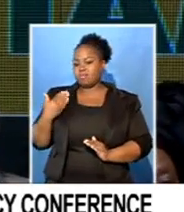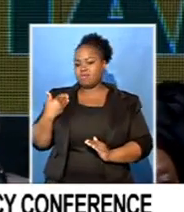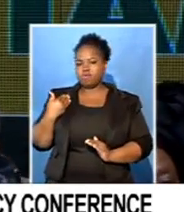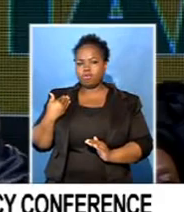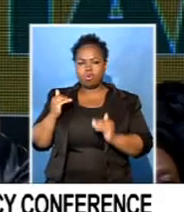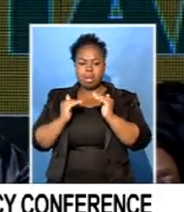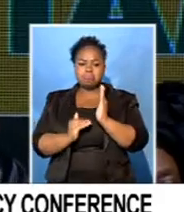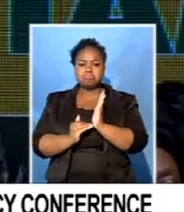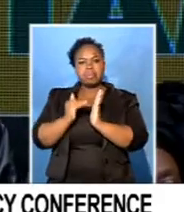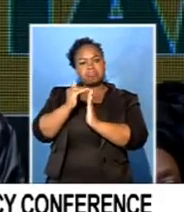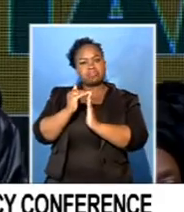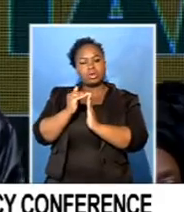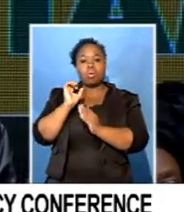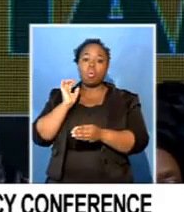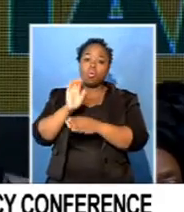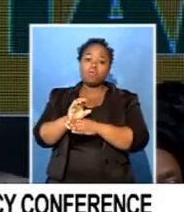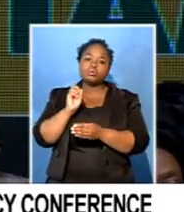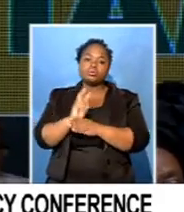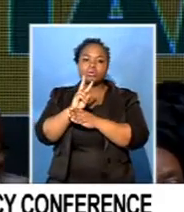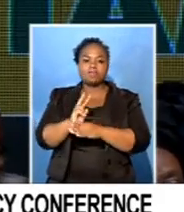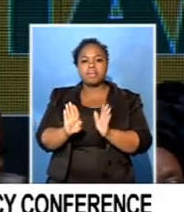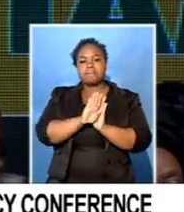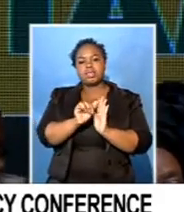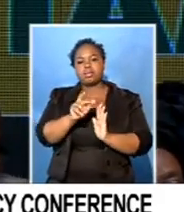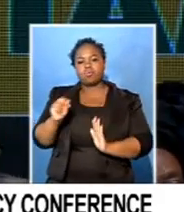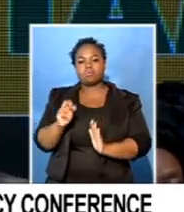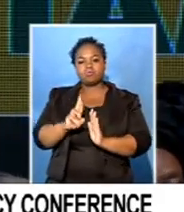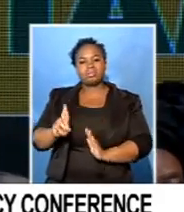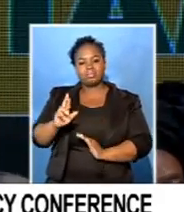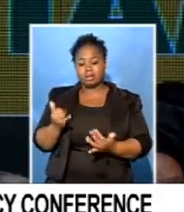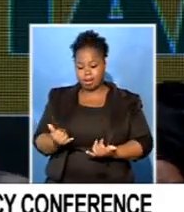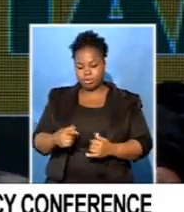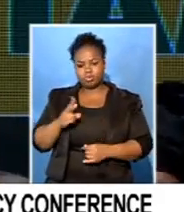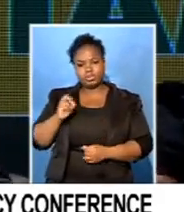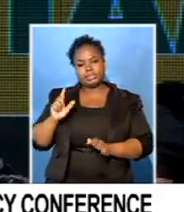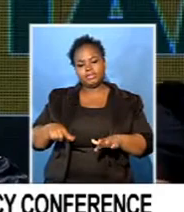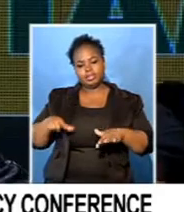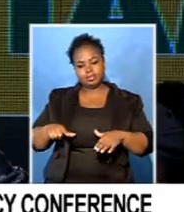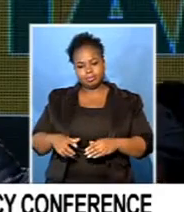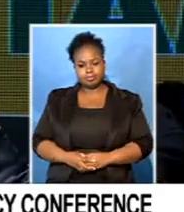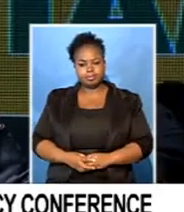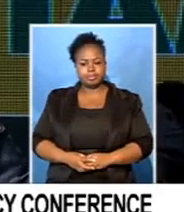to more than 12 billion rand in 2017.